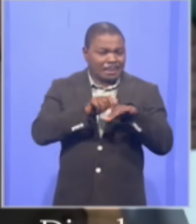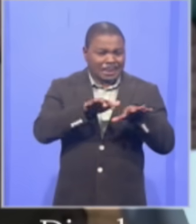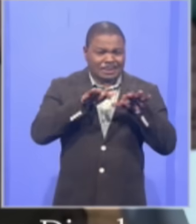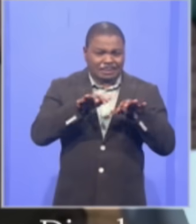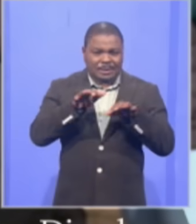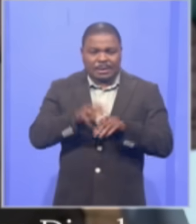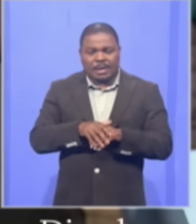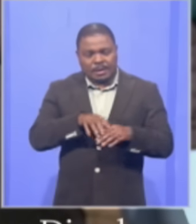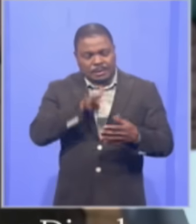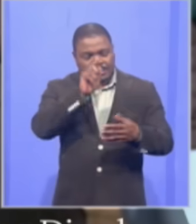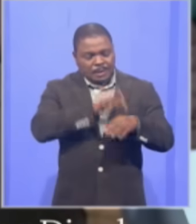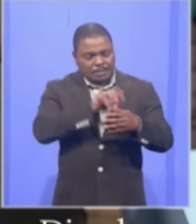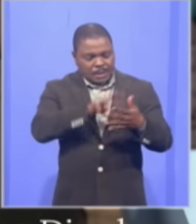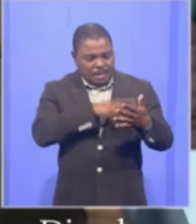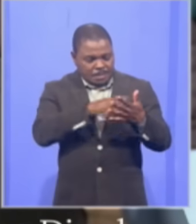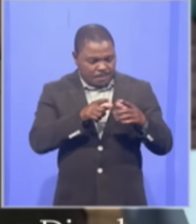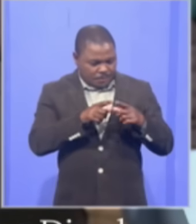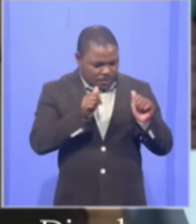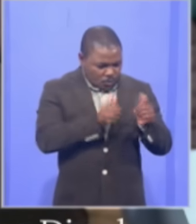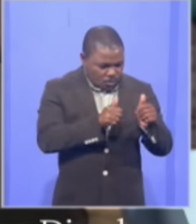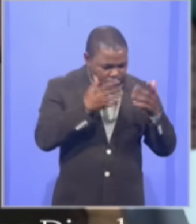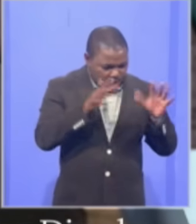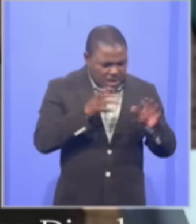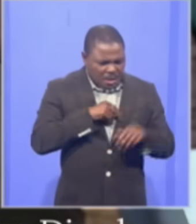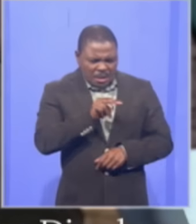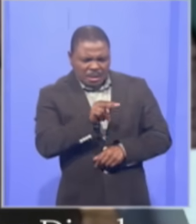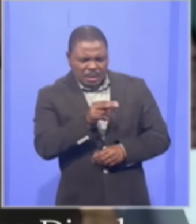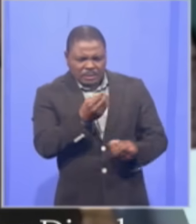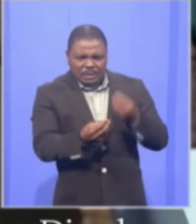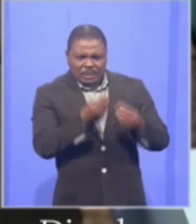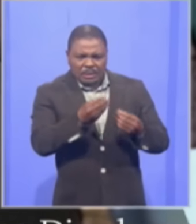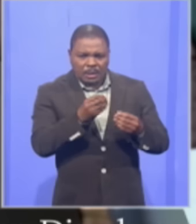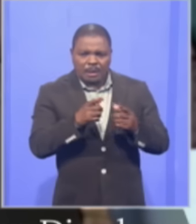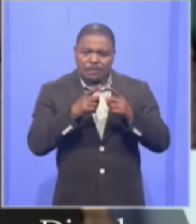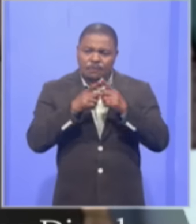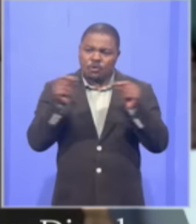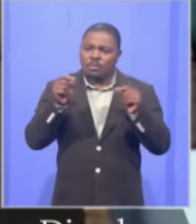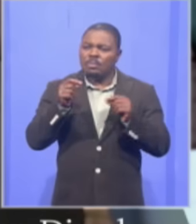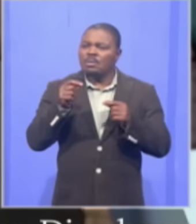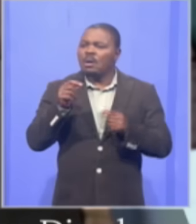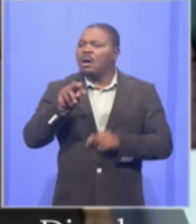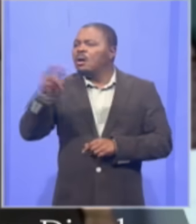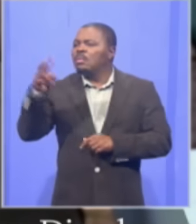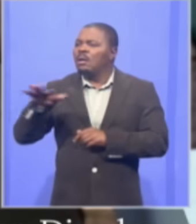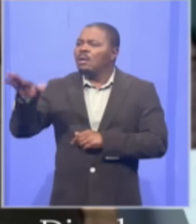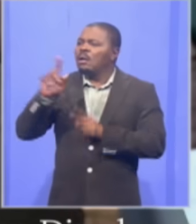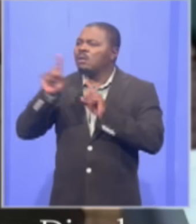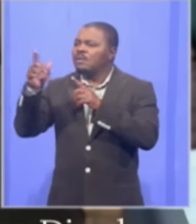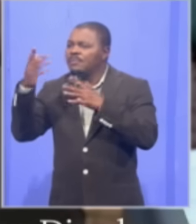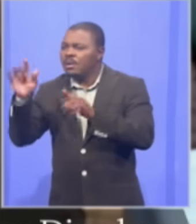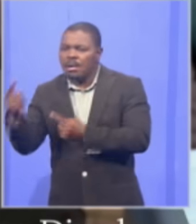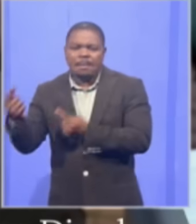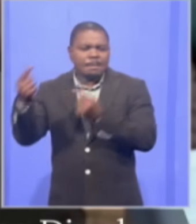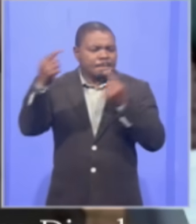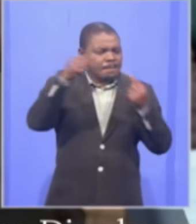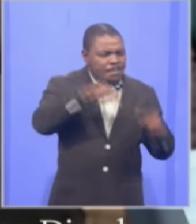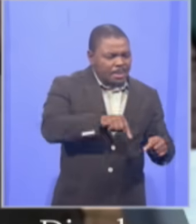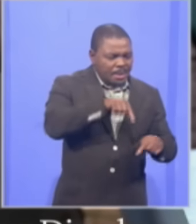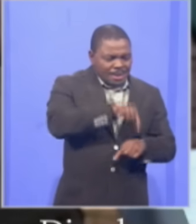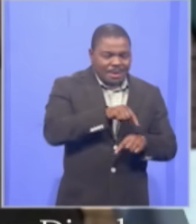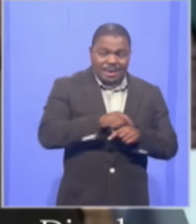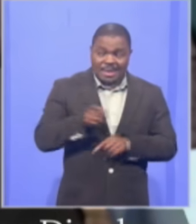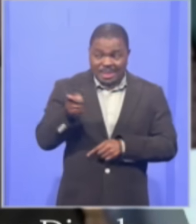followa timetable yana ba batla ko sekolong o itlhela bana ba le yanong ga batla mo motseng ba tswa ko metseng e metona ka kwa ba re tlela le tsona